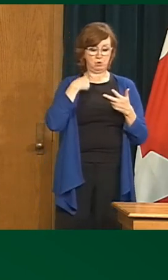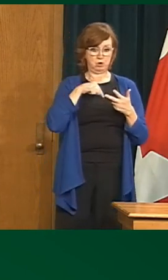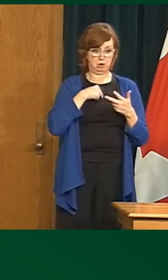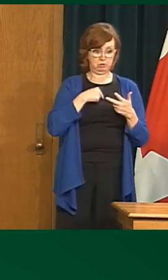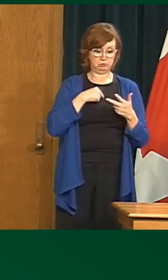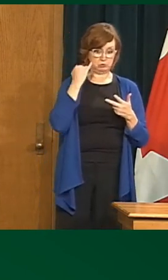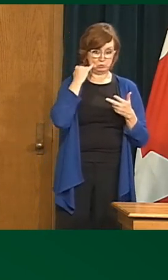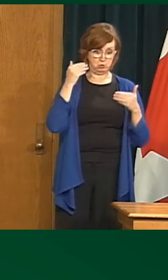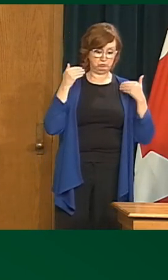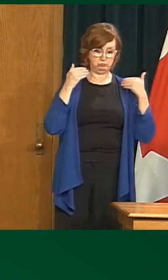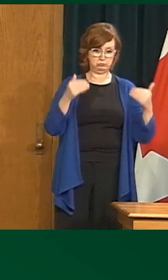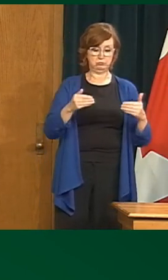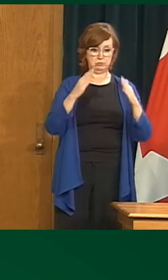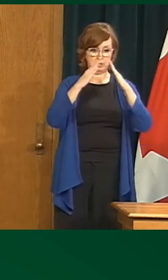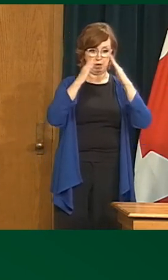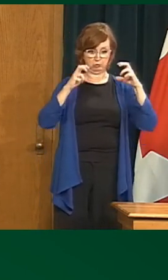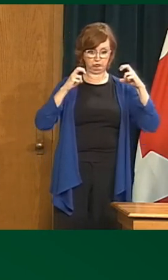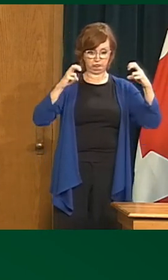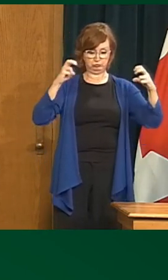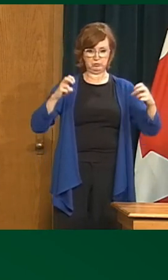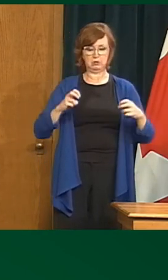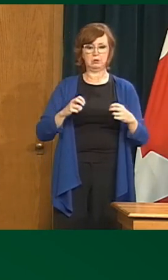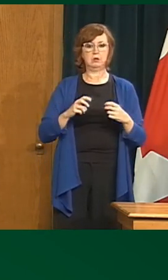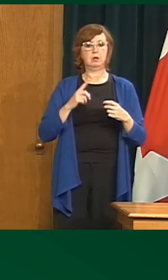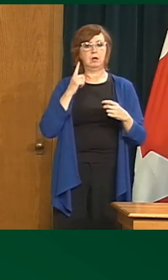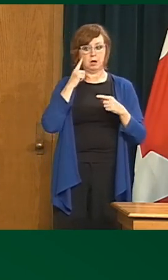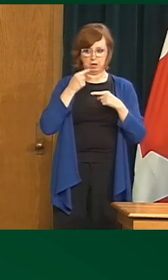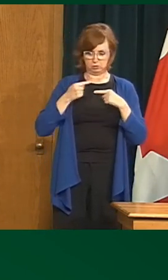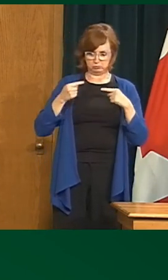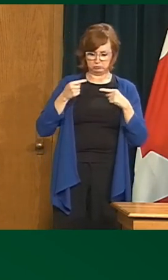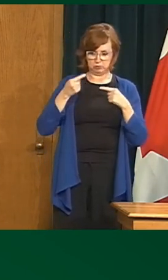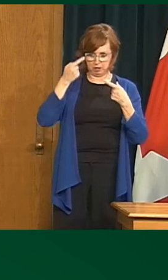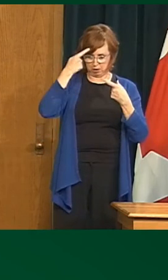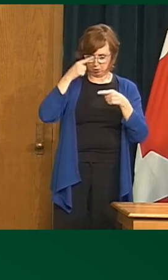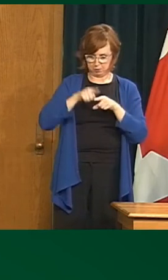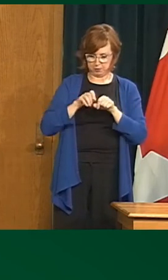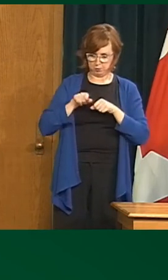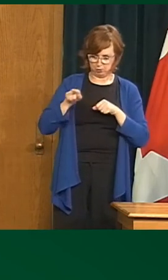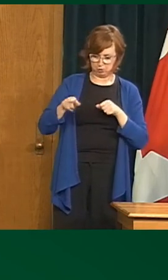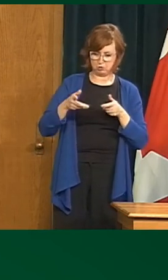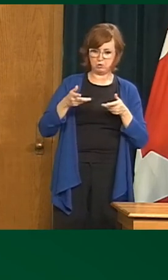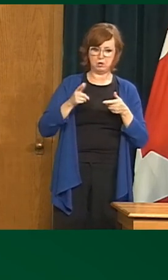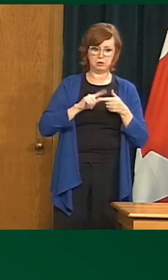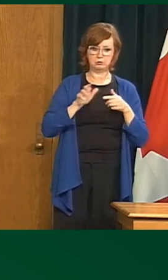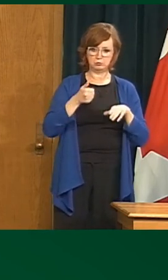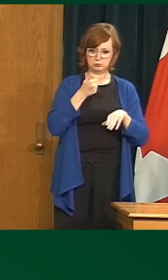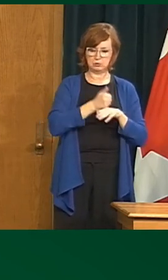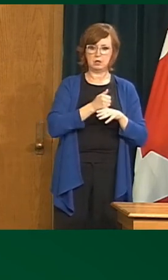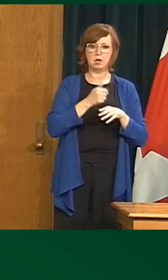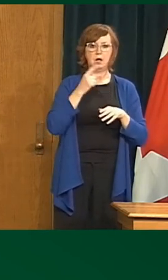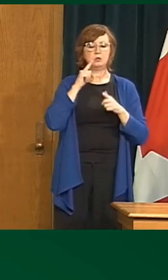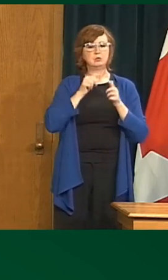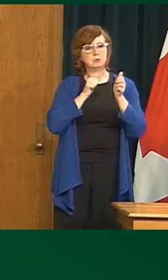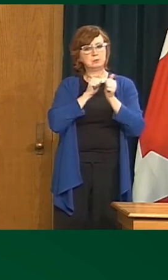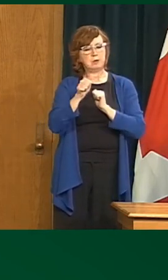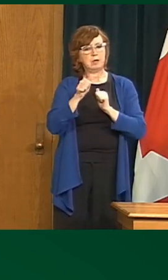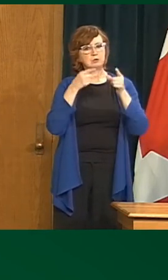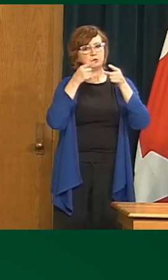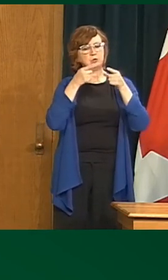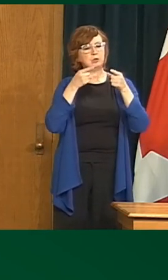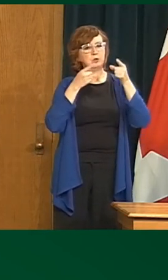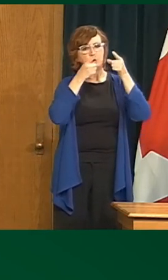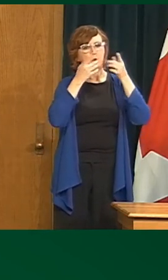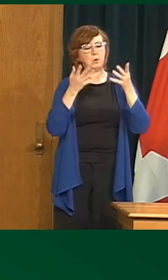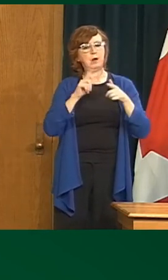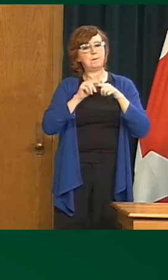that we can agree to with the opposition, would be to introduce and ultimately pass a budget. If we're unable to do that, we will